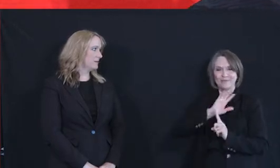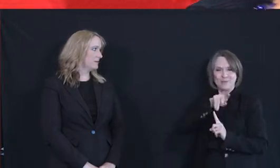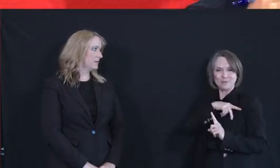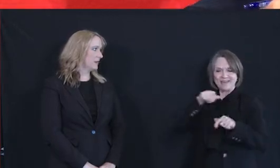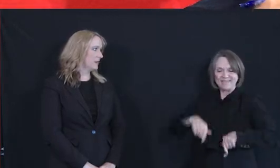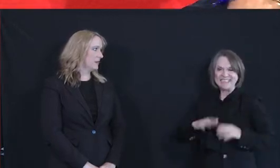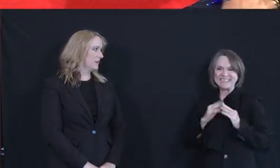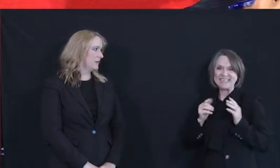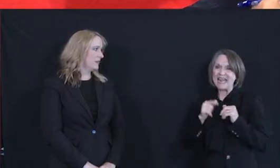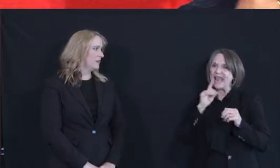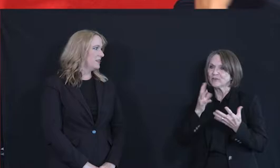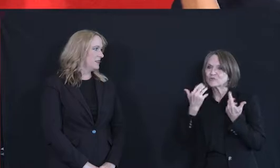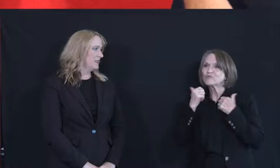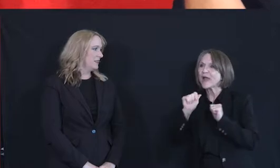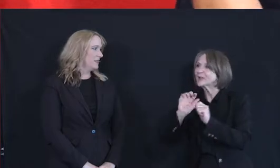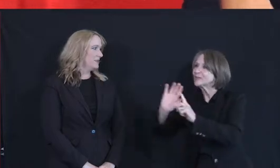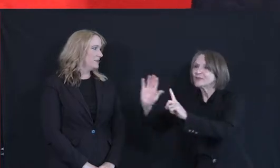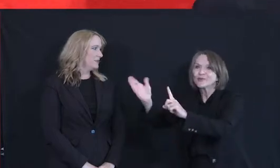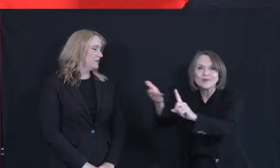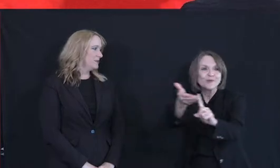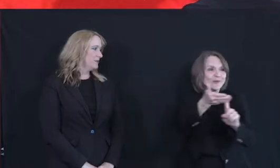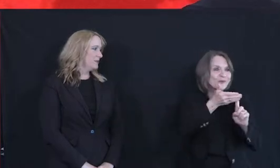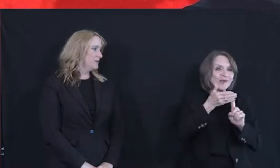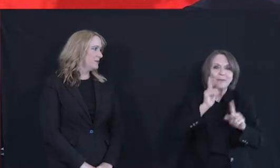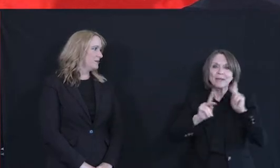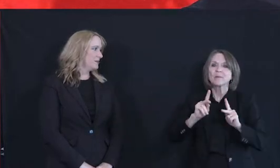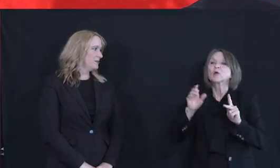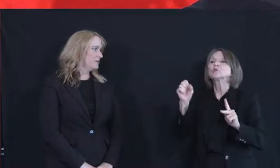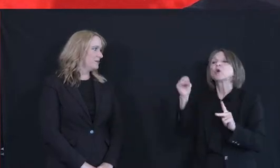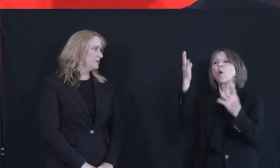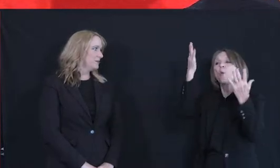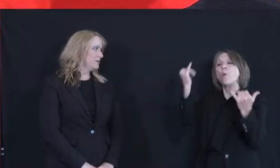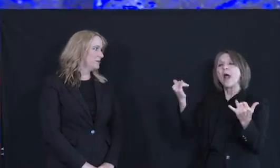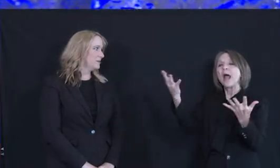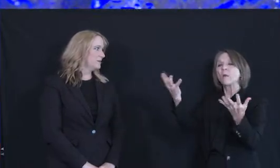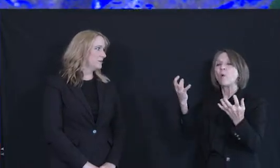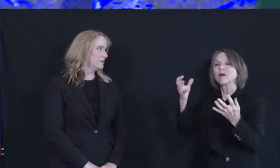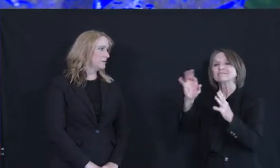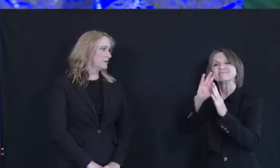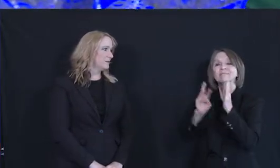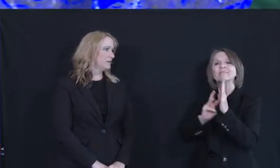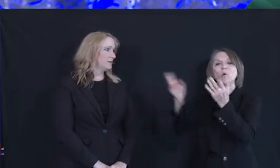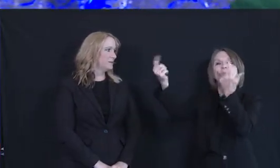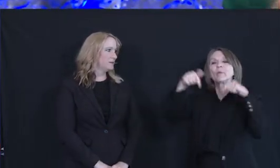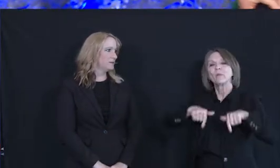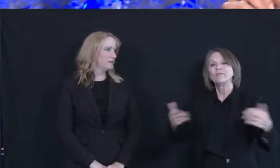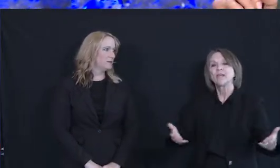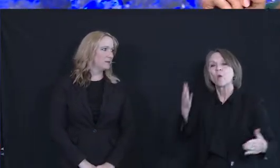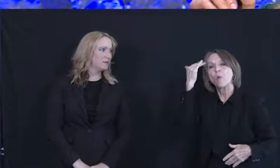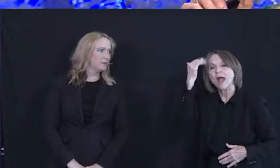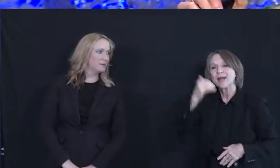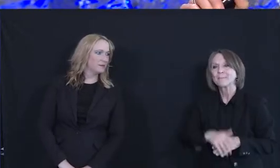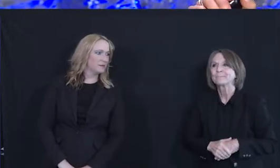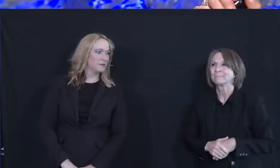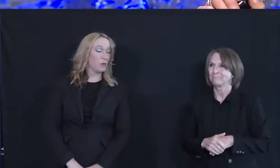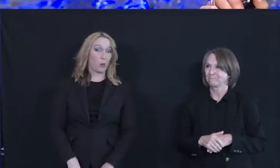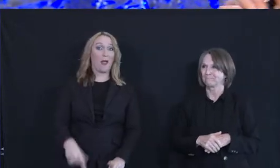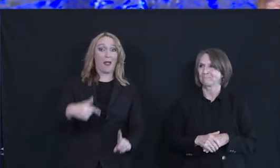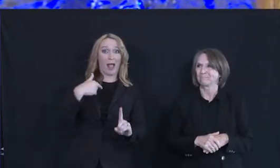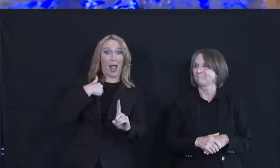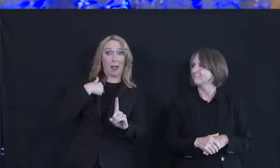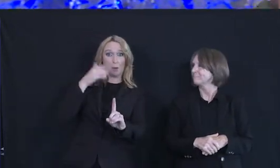to some of those folks who are coming in why Fort Worth I think first of all I'm going to give you the whole pitch